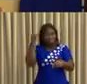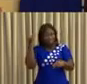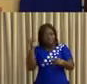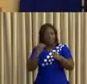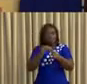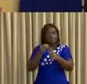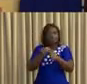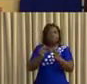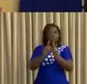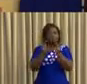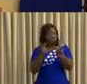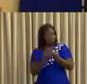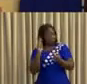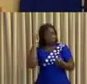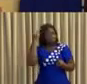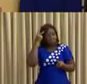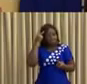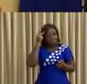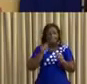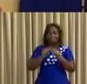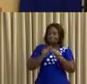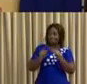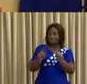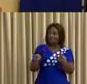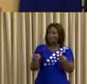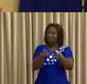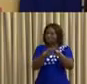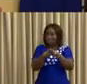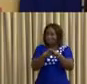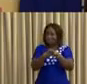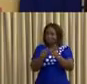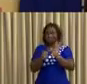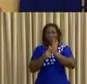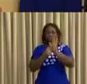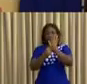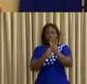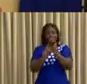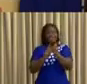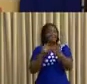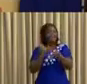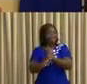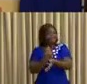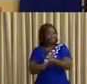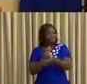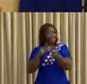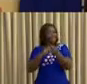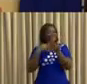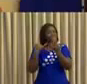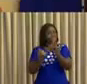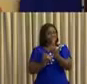political allegiances, but a unity of commitment to the Ghana project. The